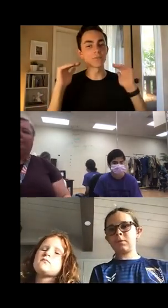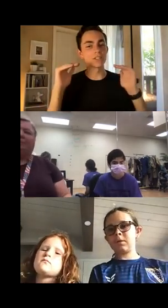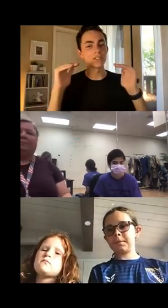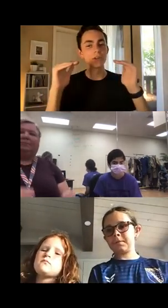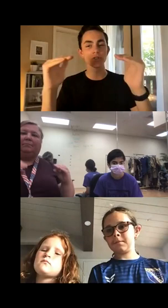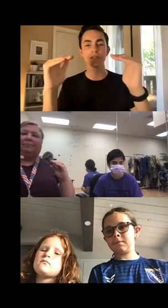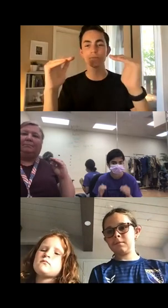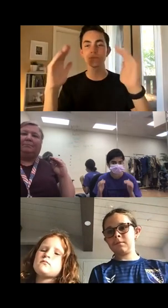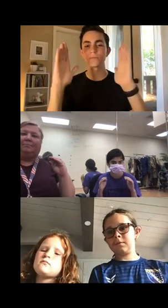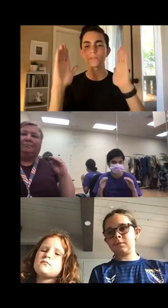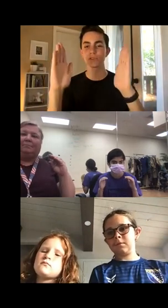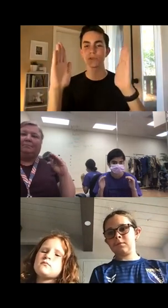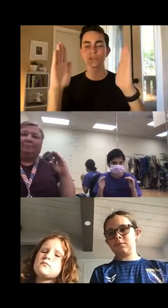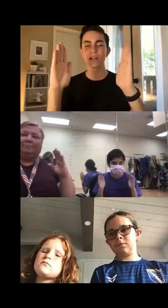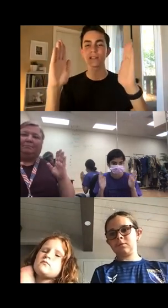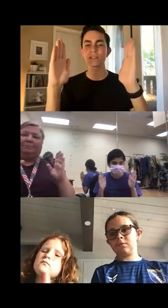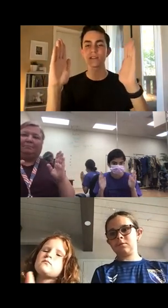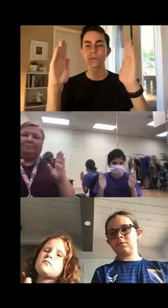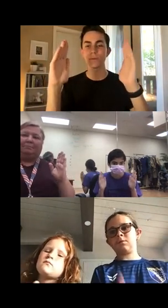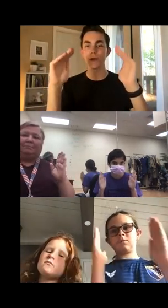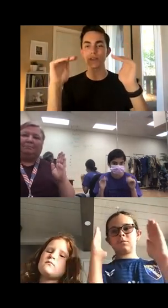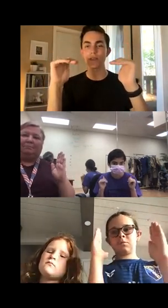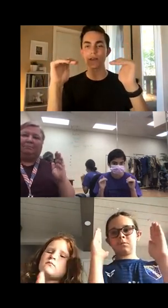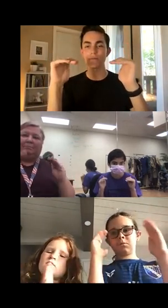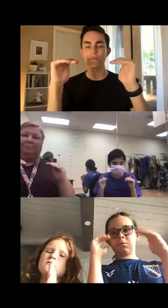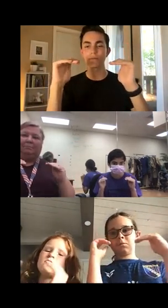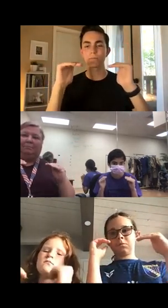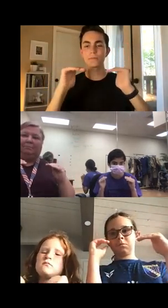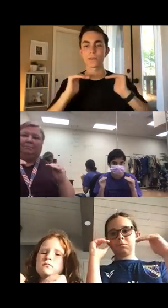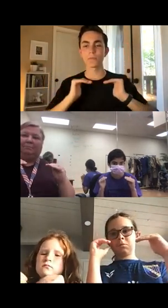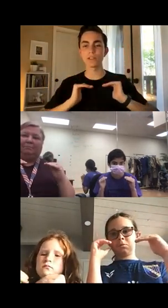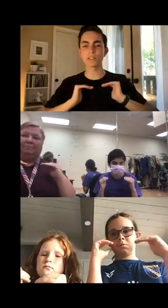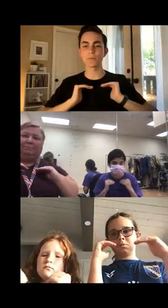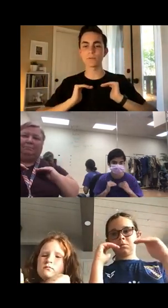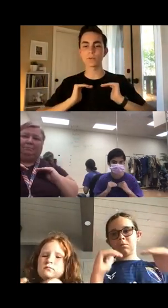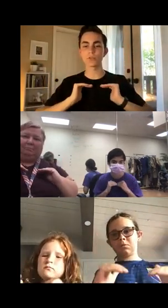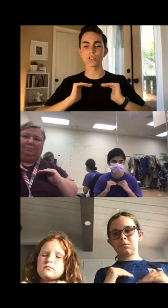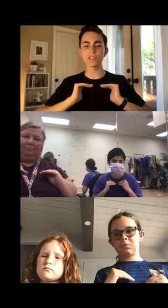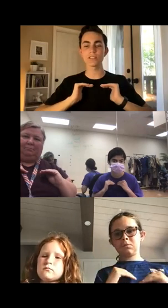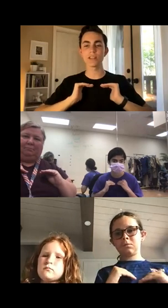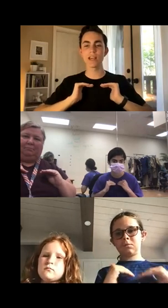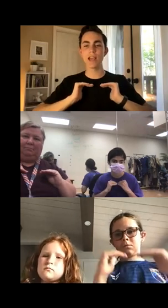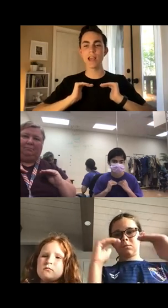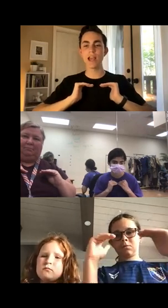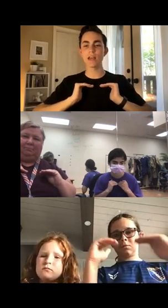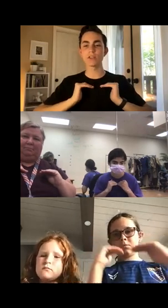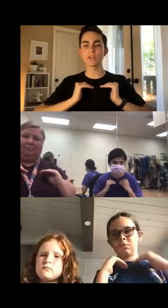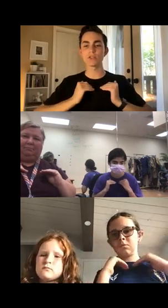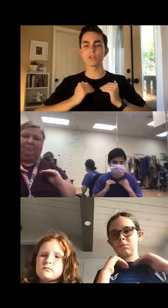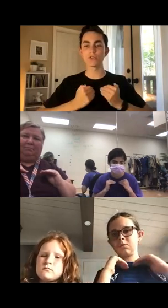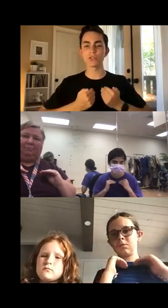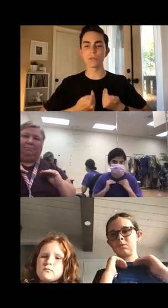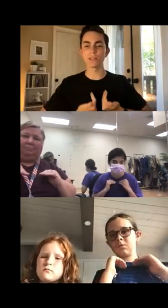Tired. This is a bit tricky. So start with flat hands, bend them, place them towards your chest, and